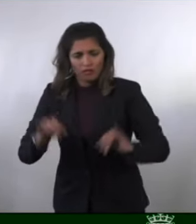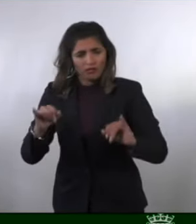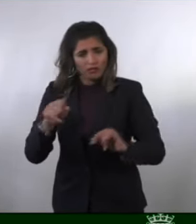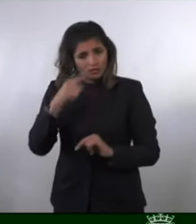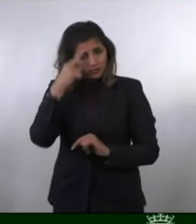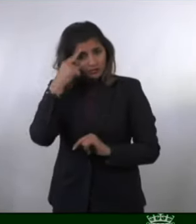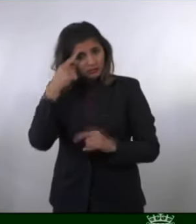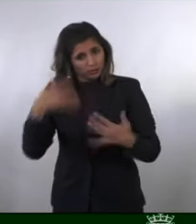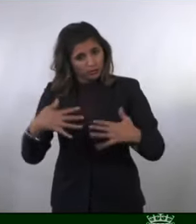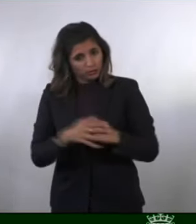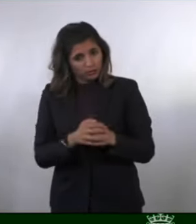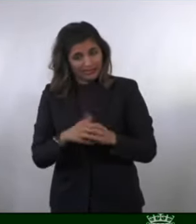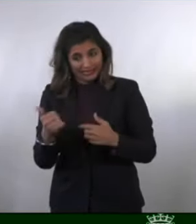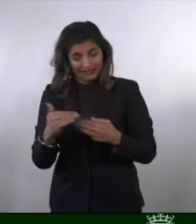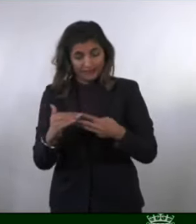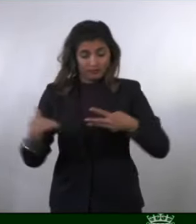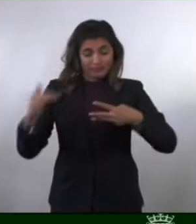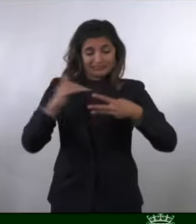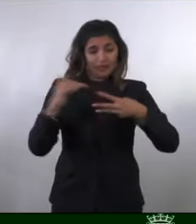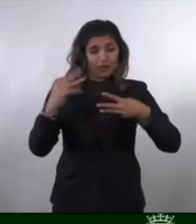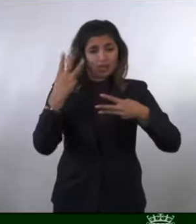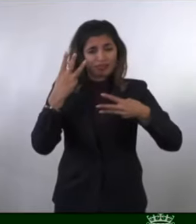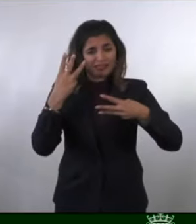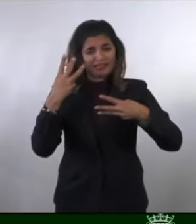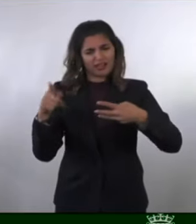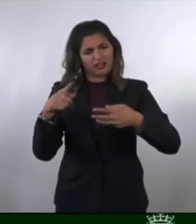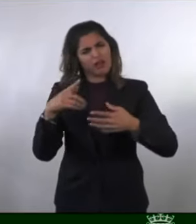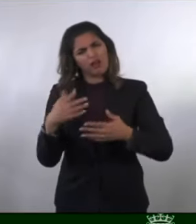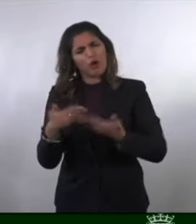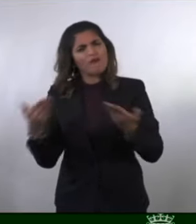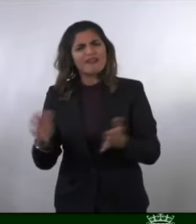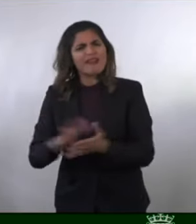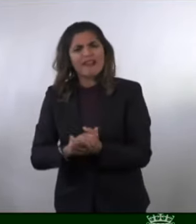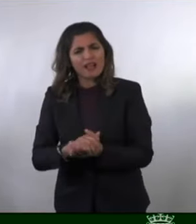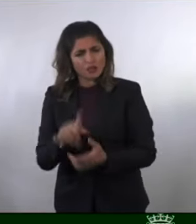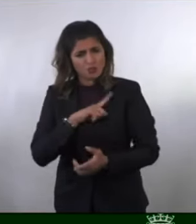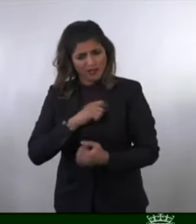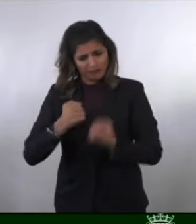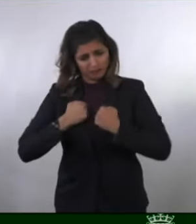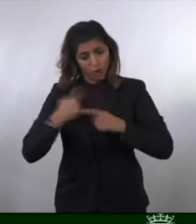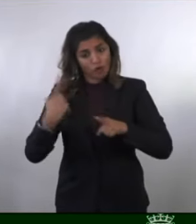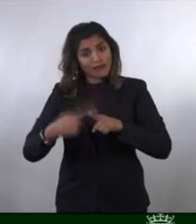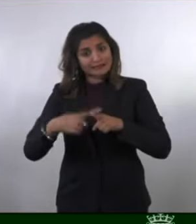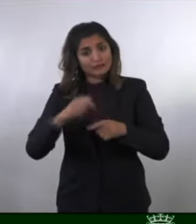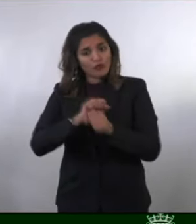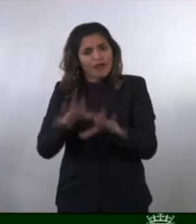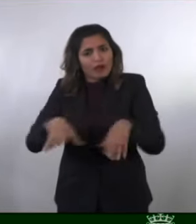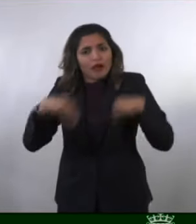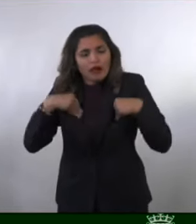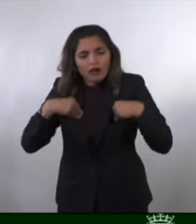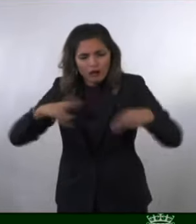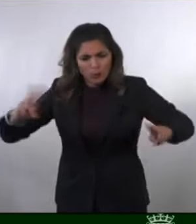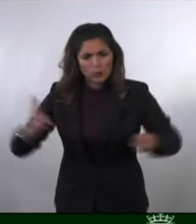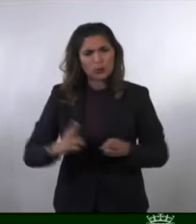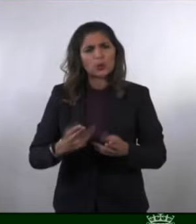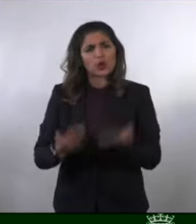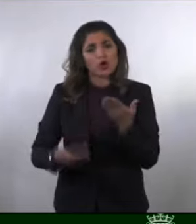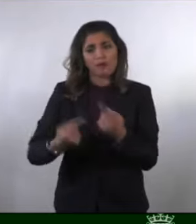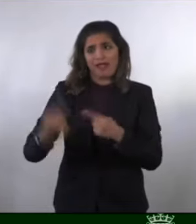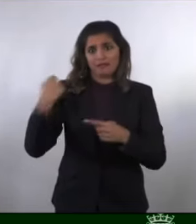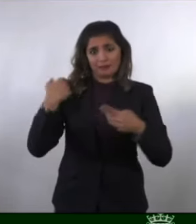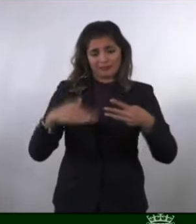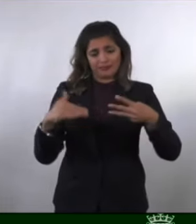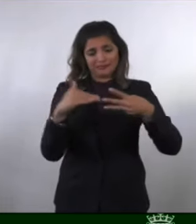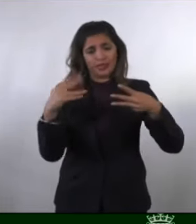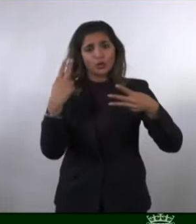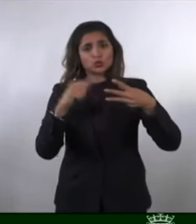kept in high-tier restrictions, even when our COVID rate is considerably lower than when we entered Tier 2 and one of the lowest